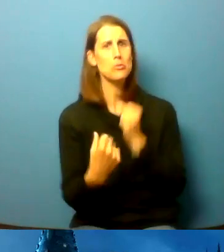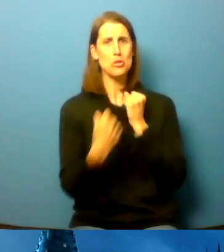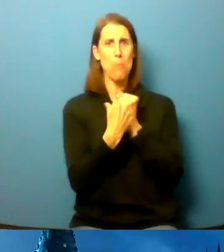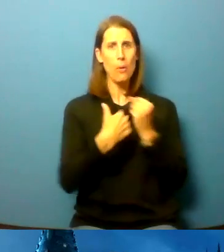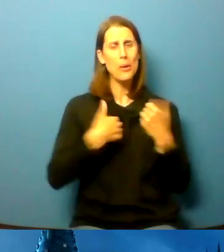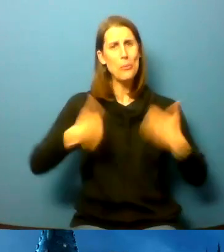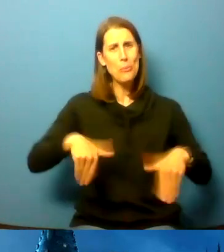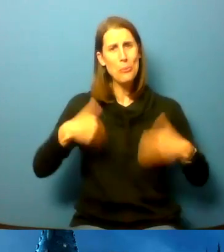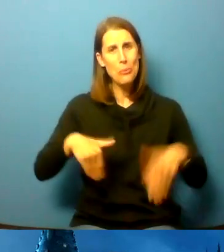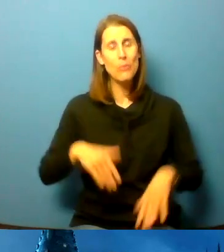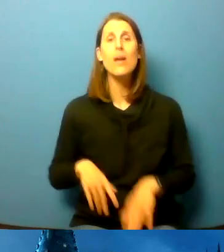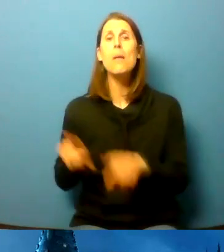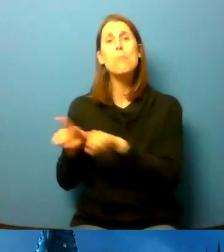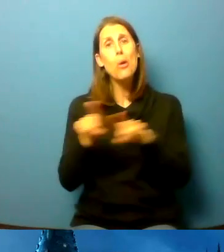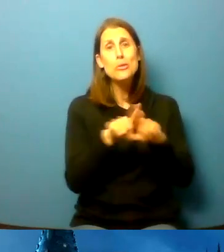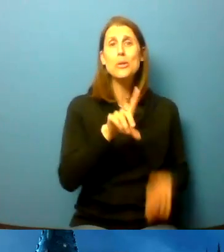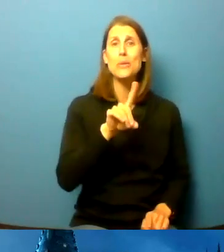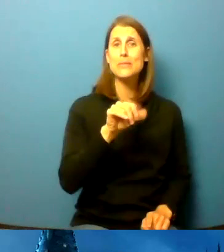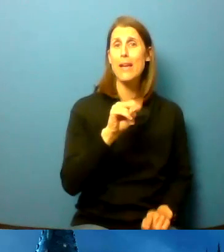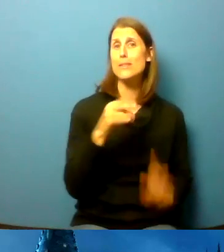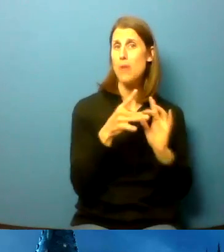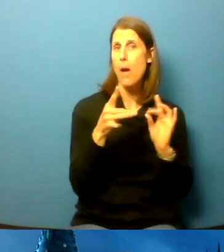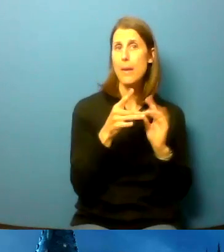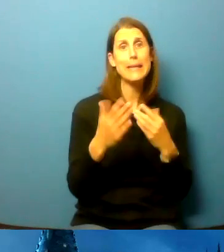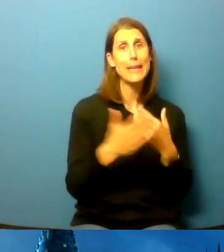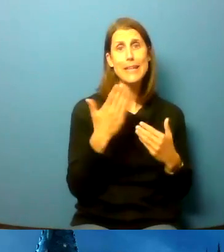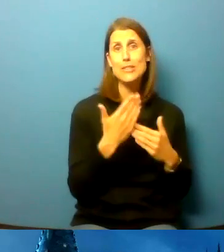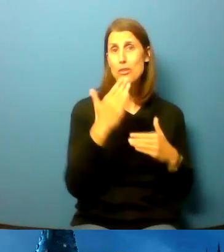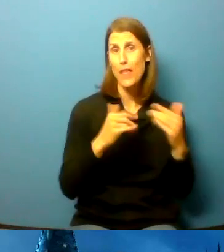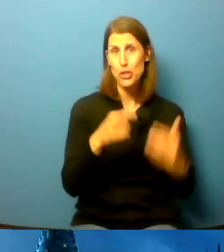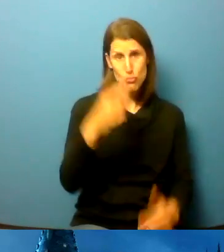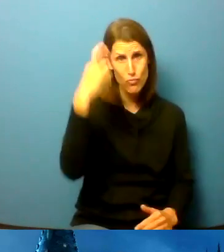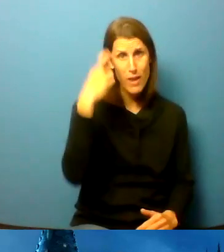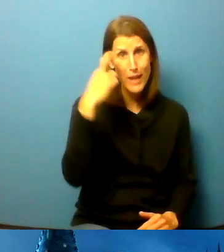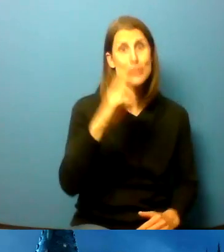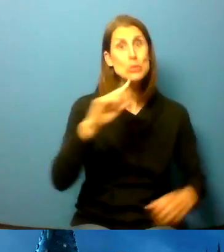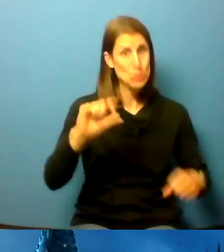just kind of have to dive head in and hope for the best.